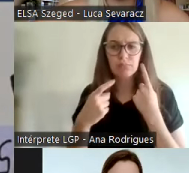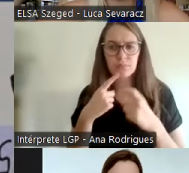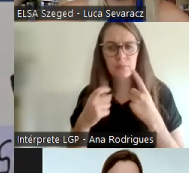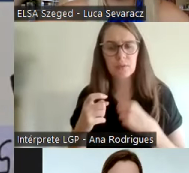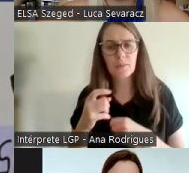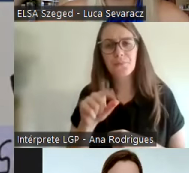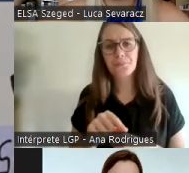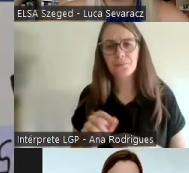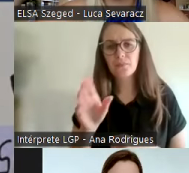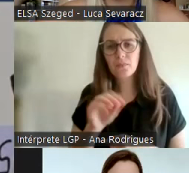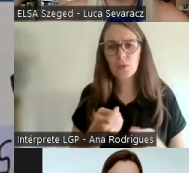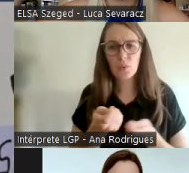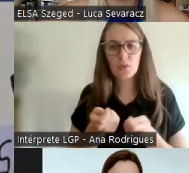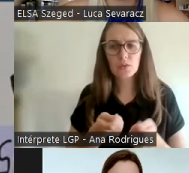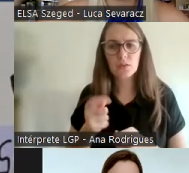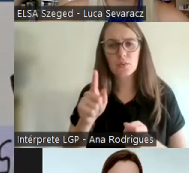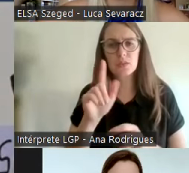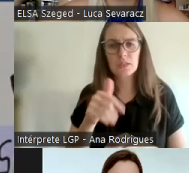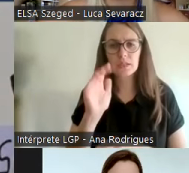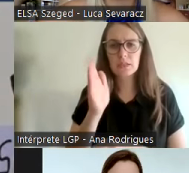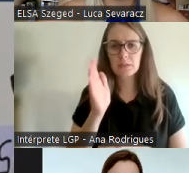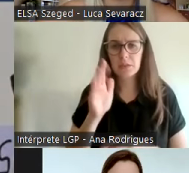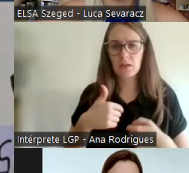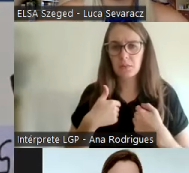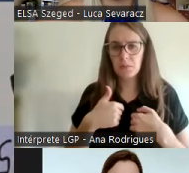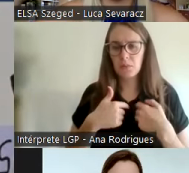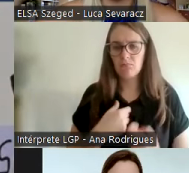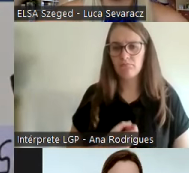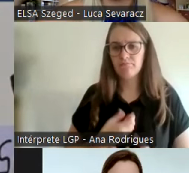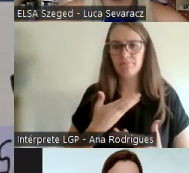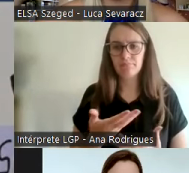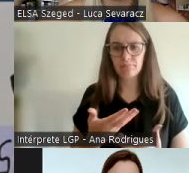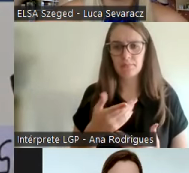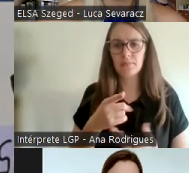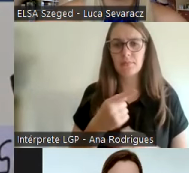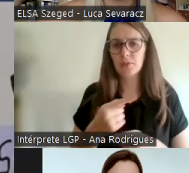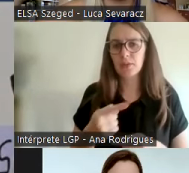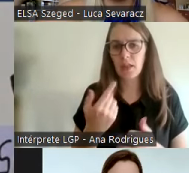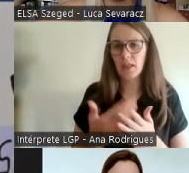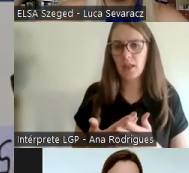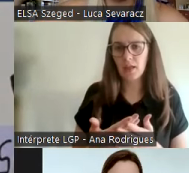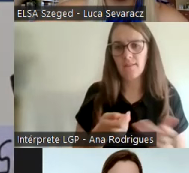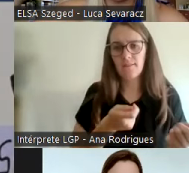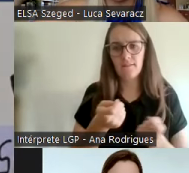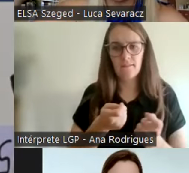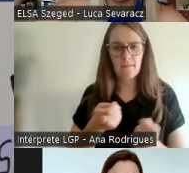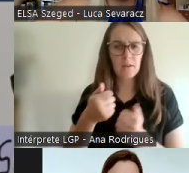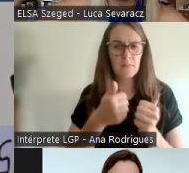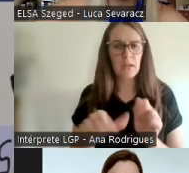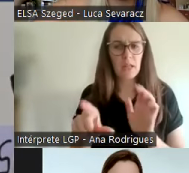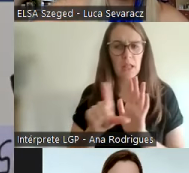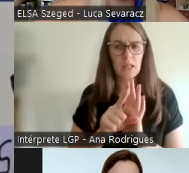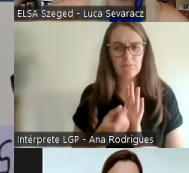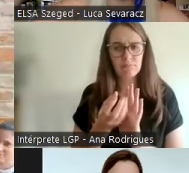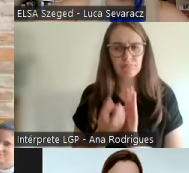we organized a self-improvement seminar for our members in order to help guide them through the many challenges of the legal